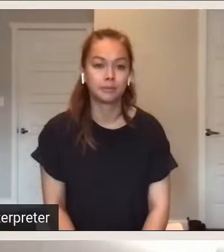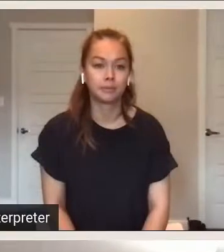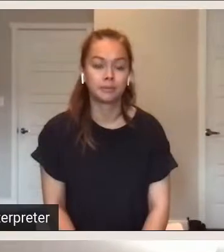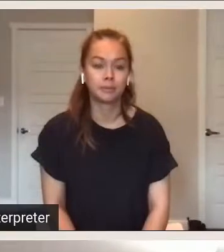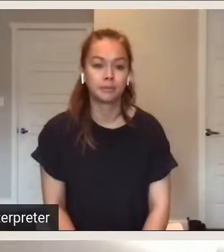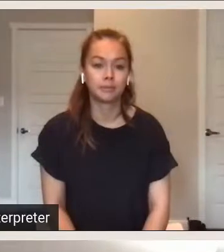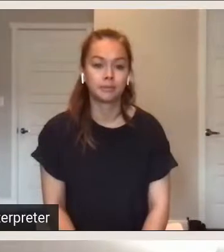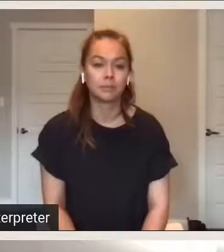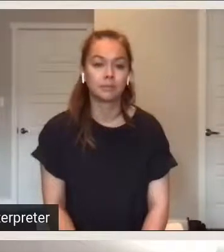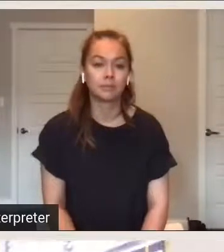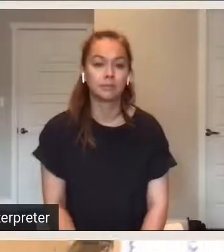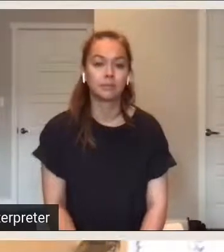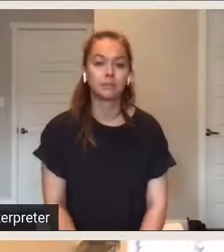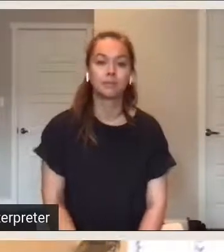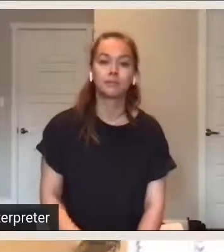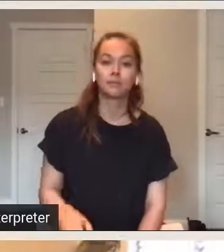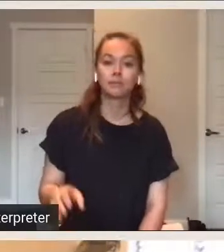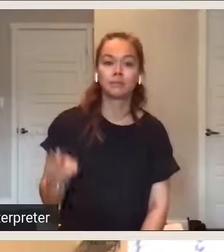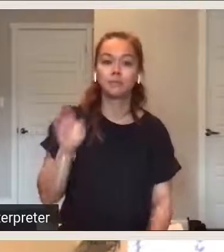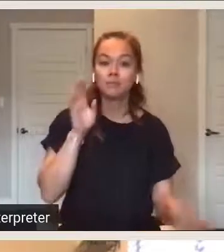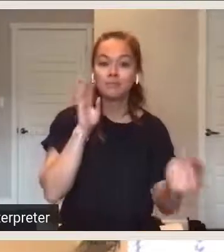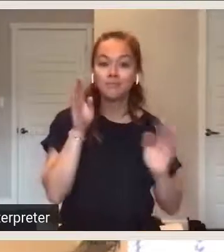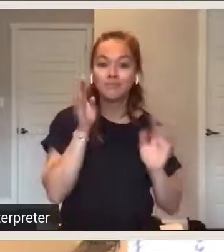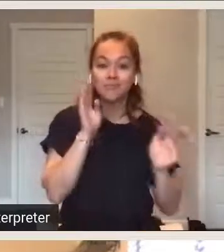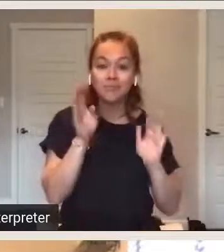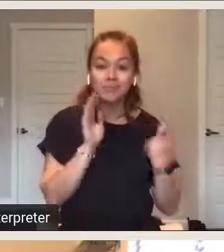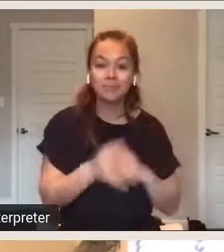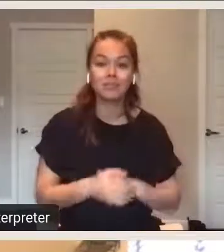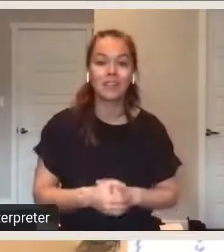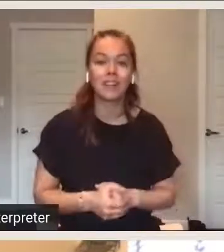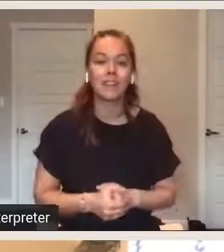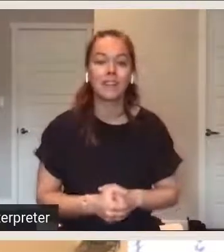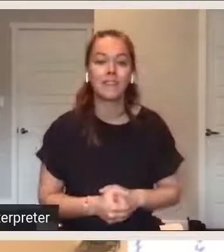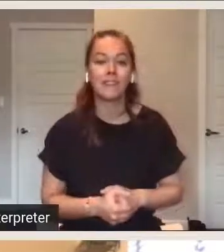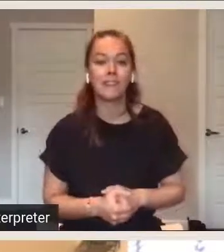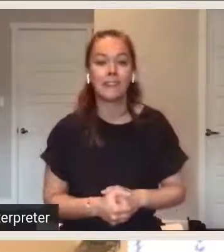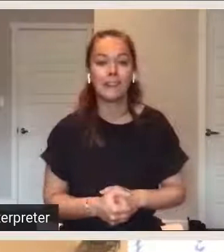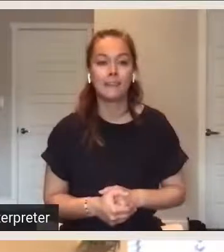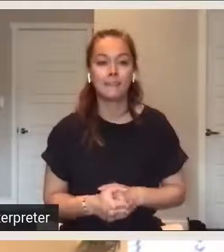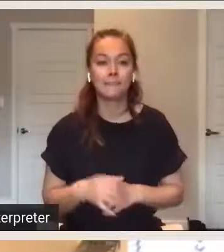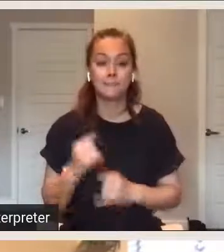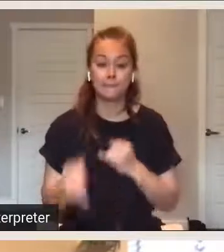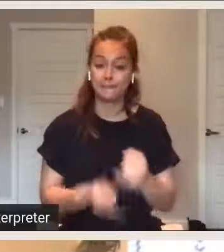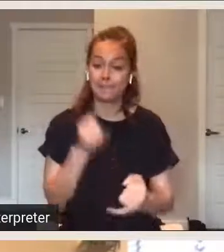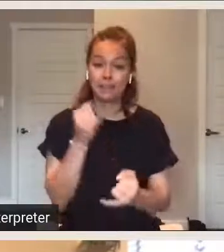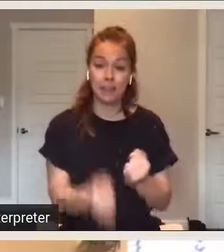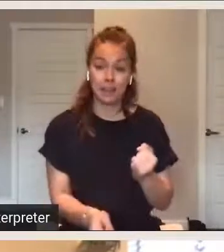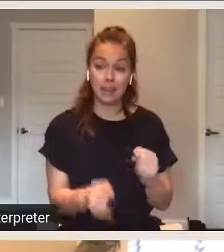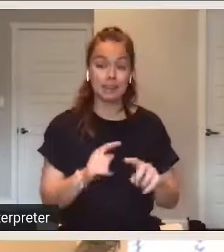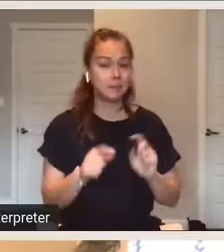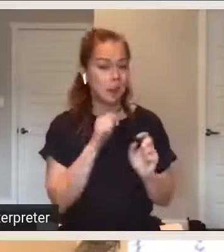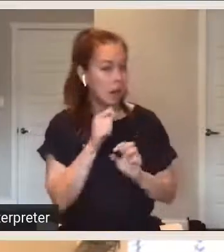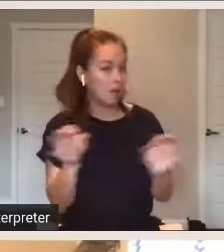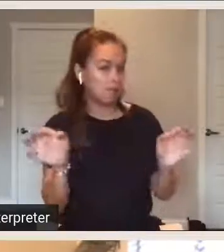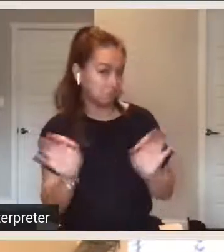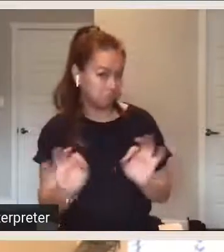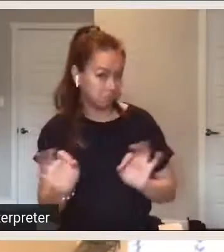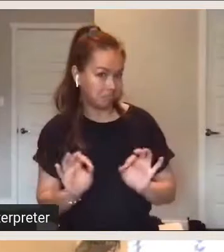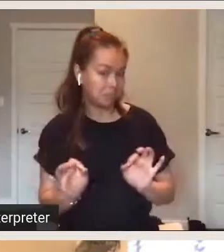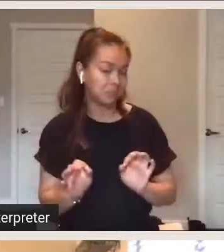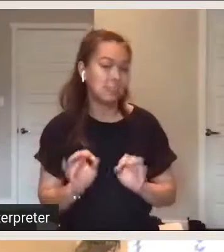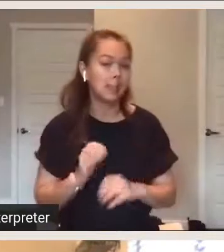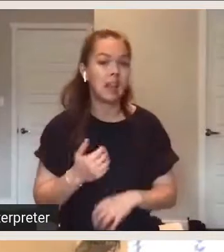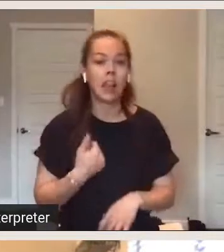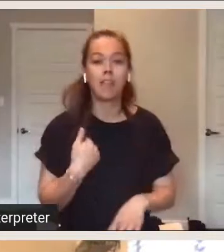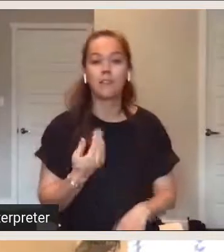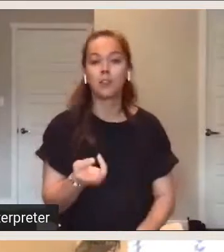Hello. And hey, last but not least, we have our two